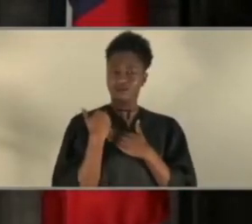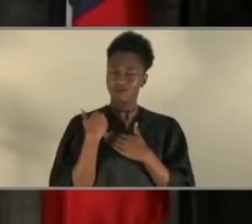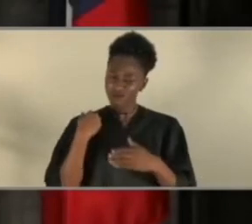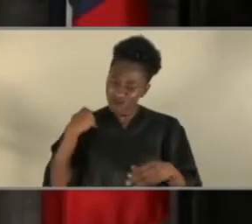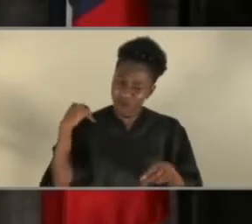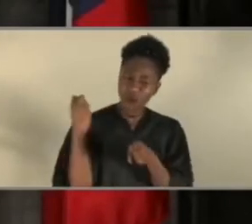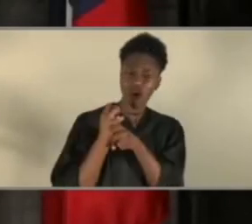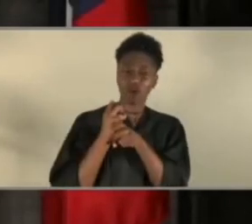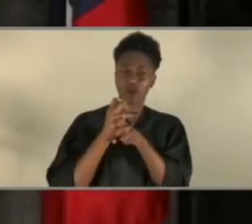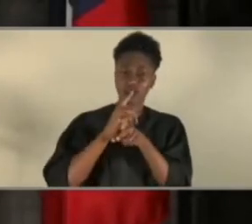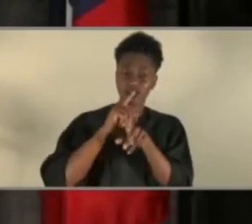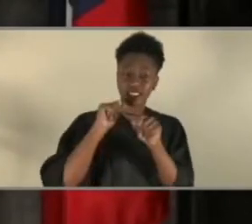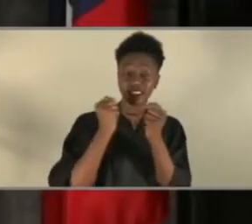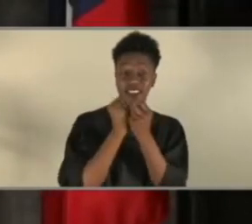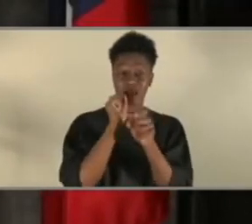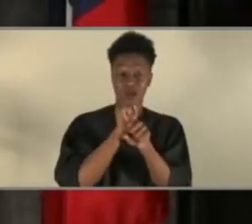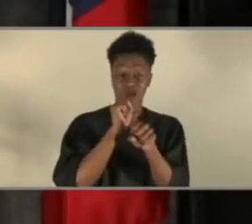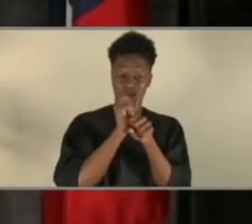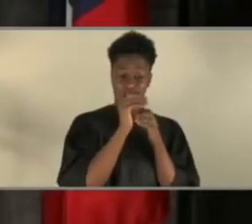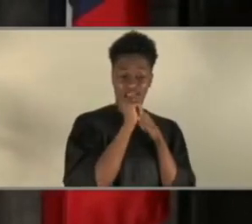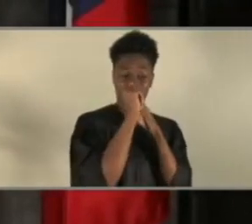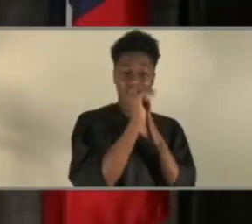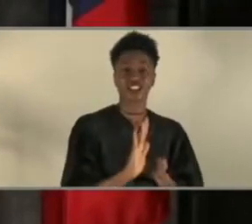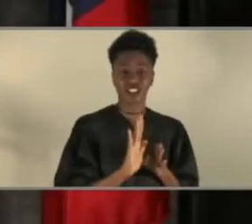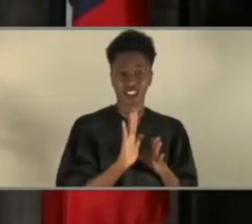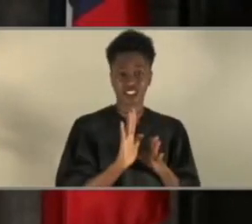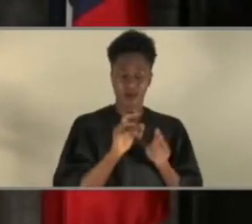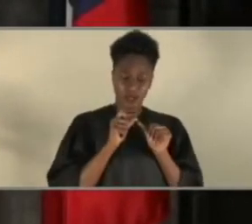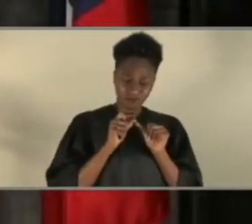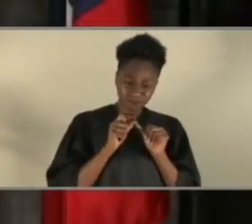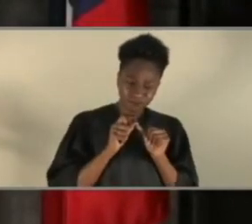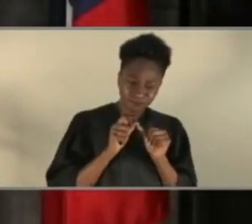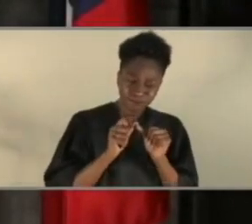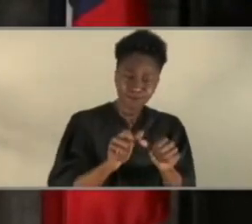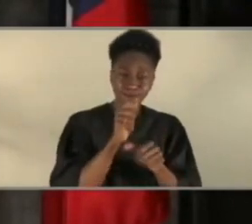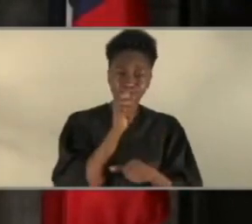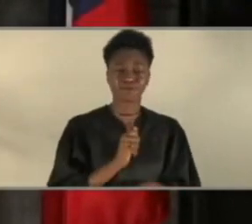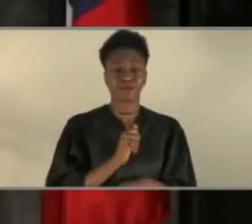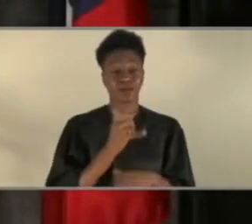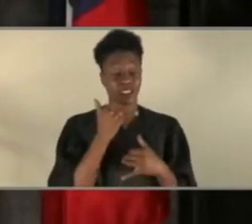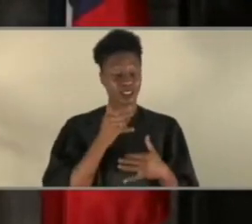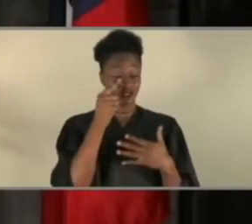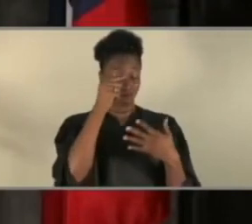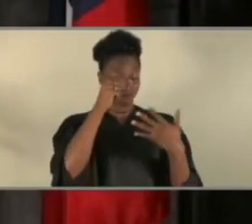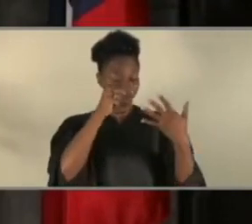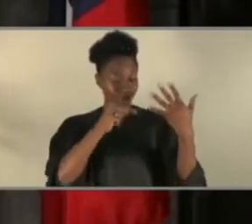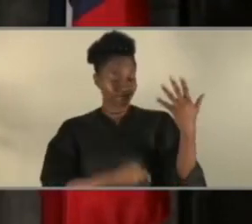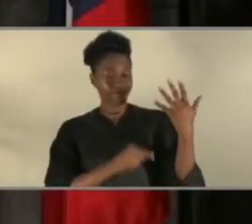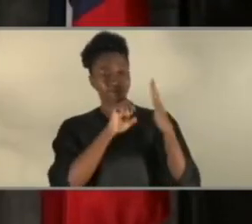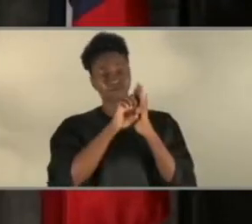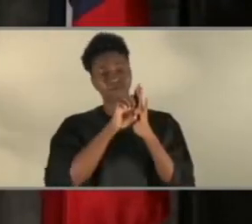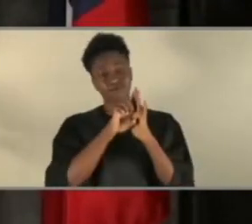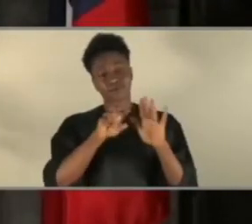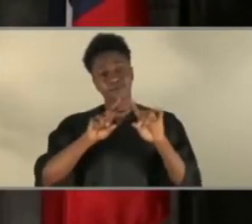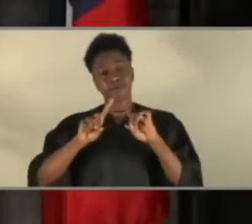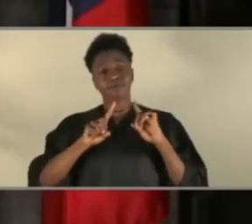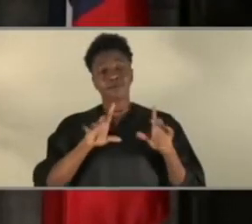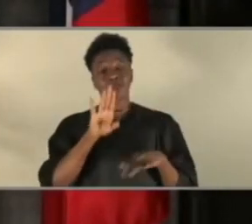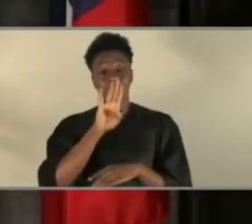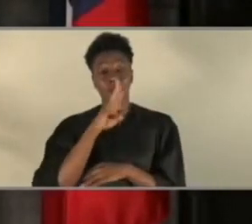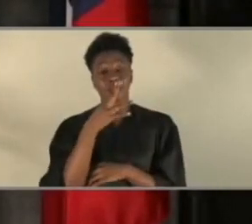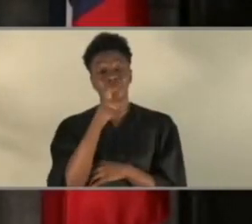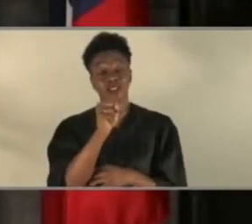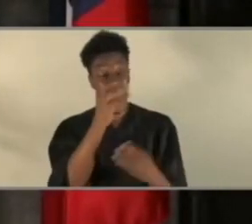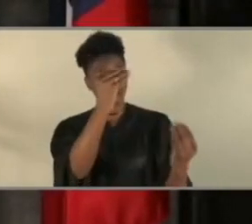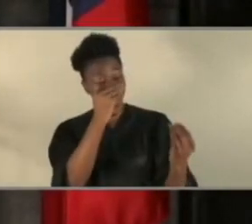work, teamwork, leadership, and perseverance. These are just some examples of the different things that Beach